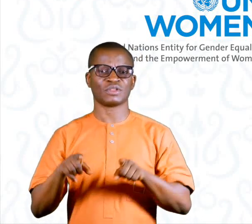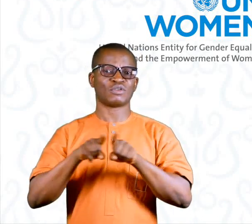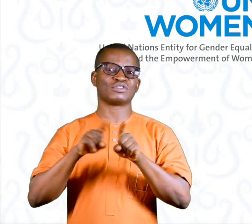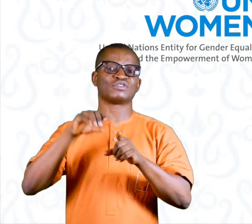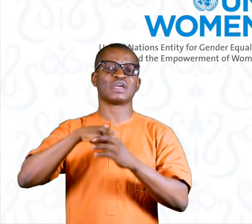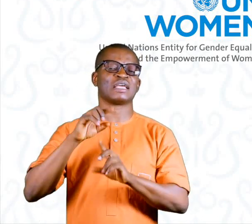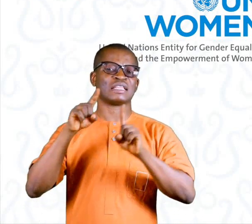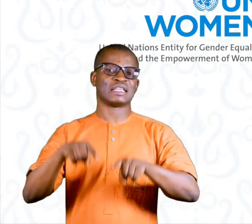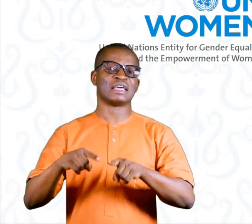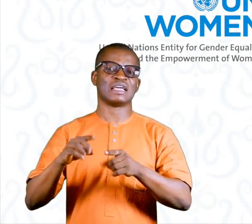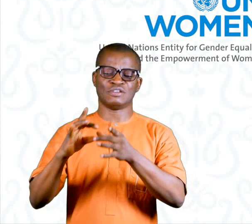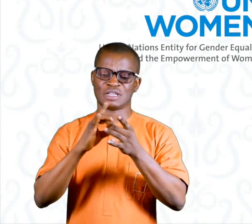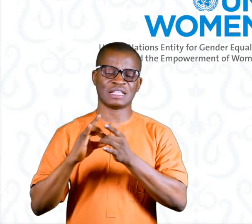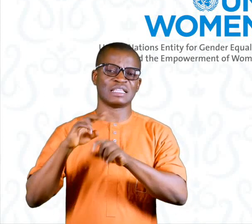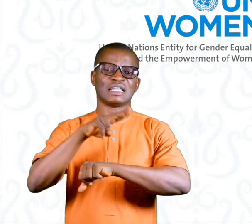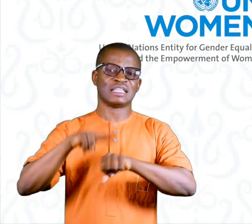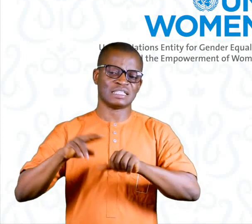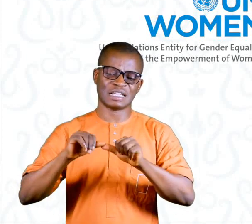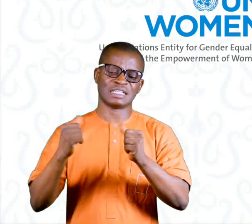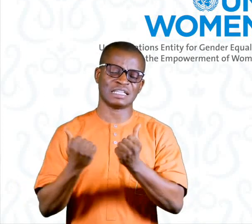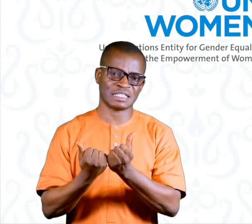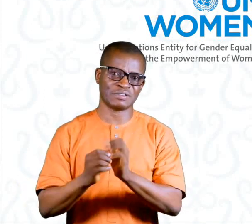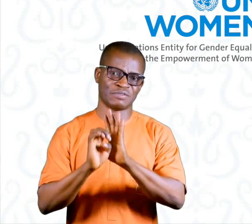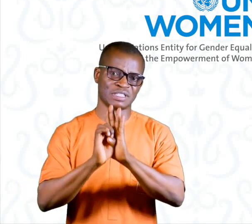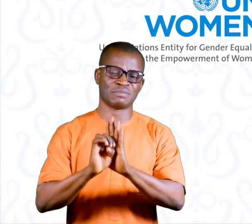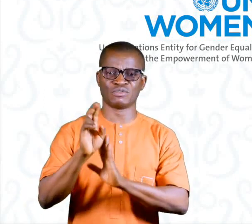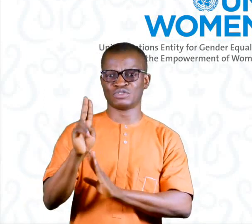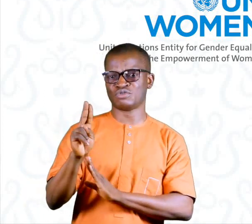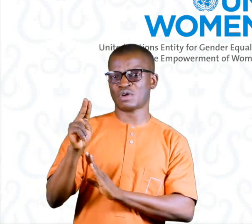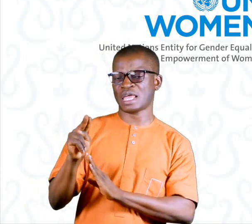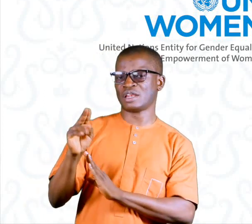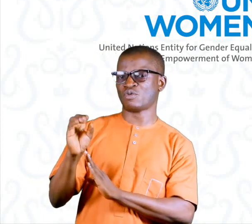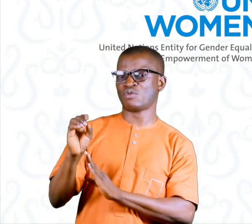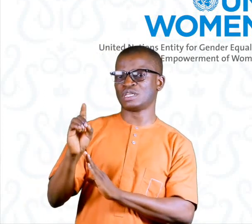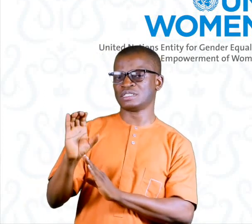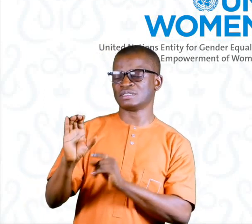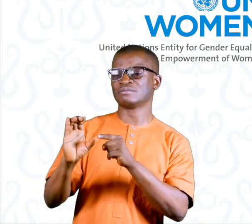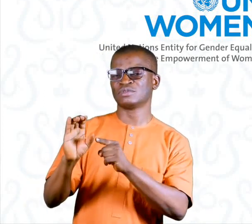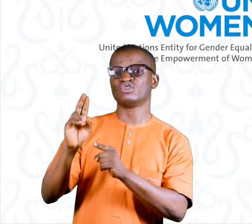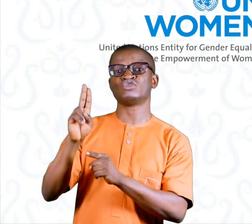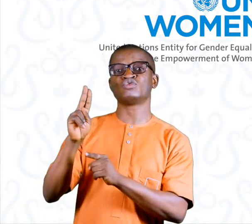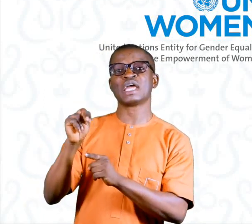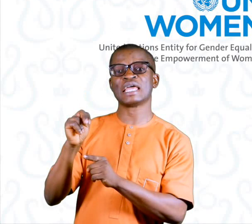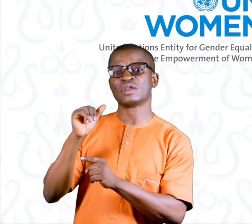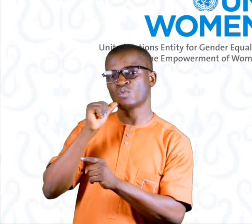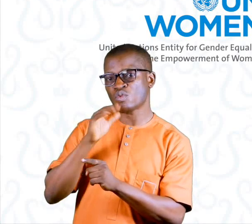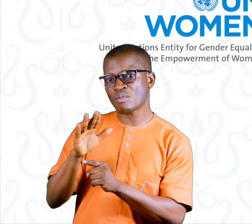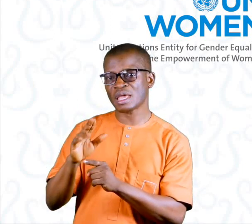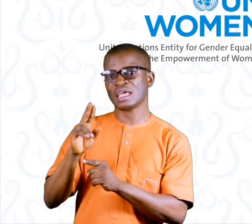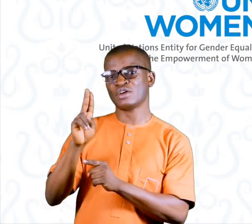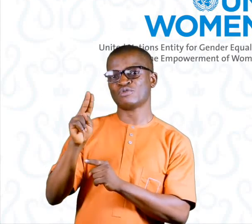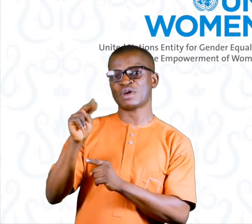attendance United Nations agencies such as UNODC, we have UN Women,